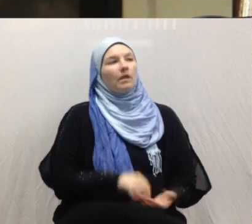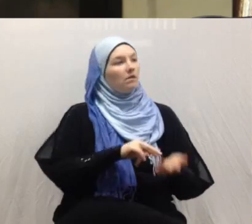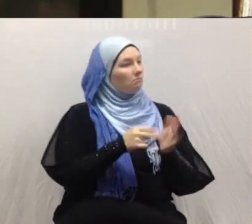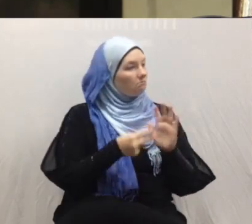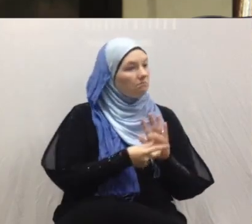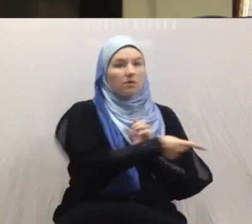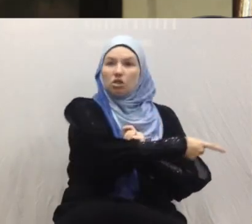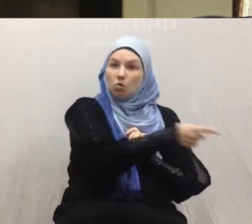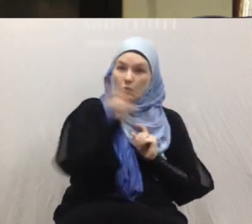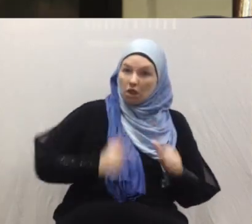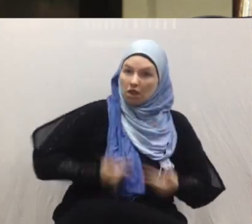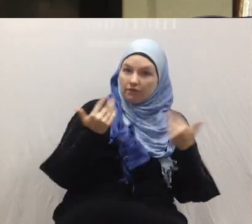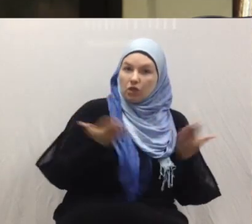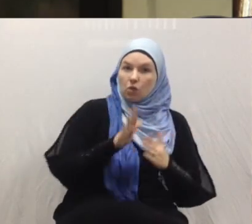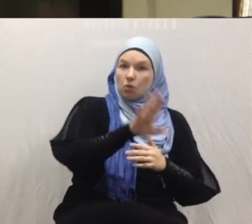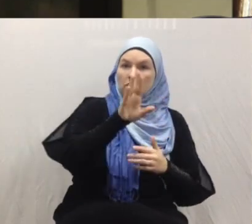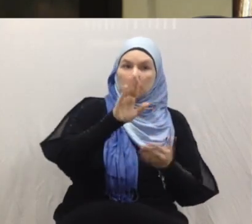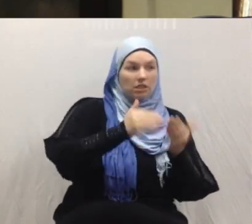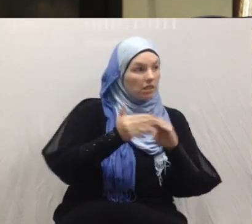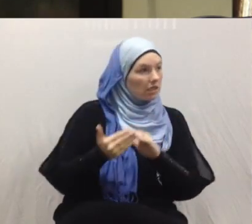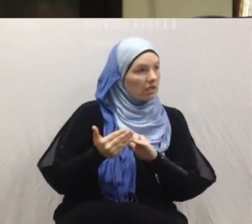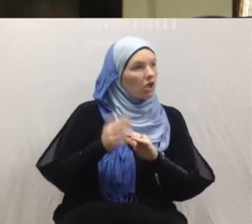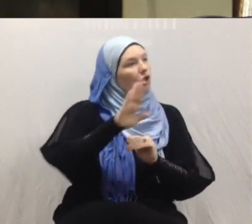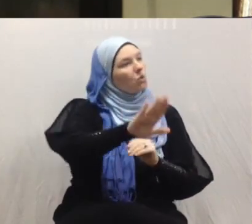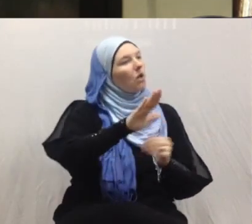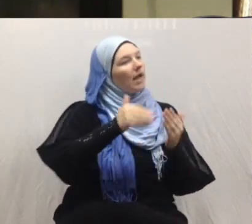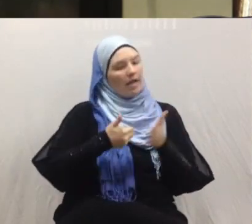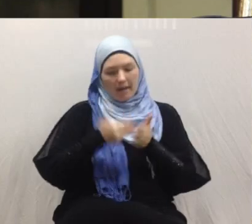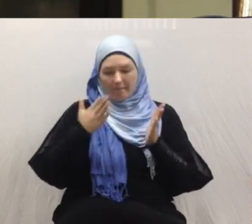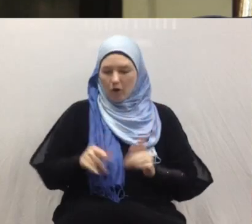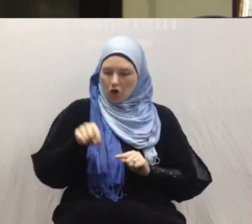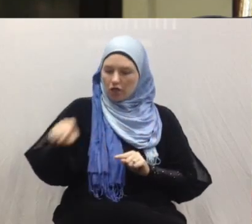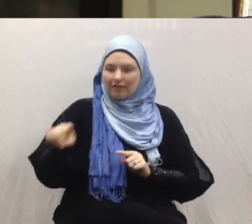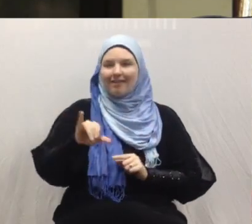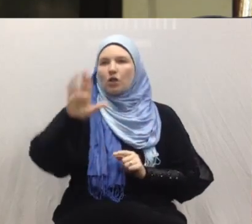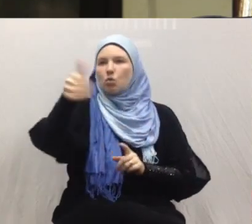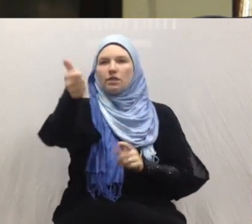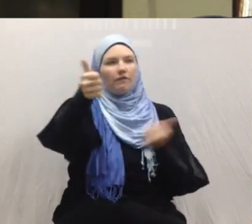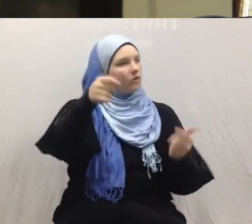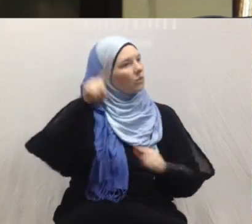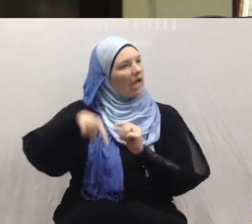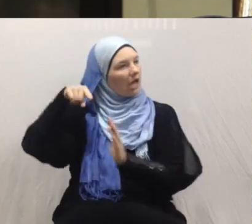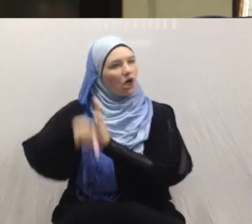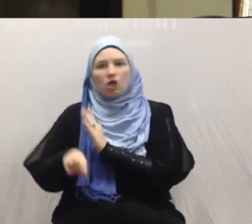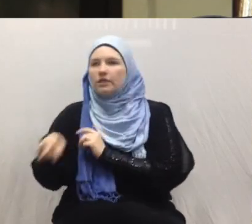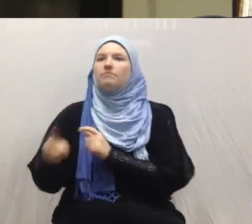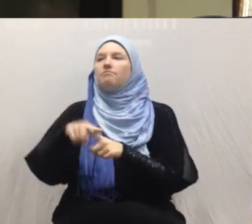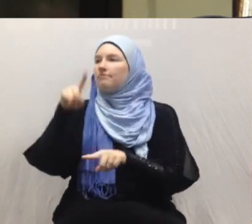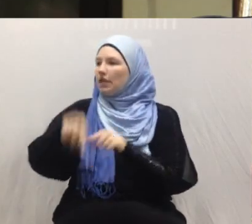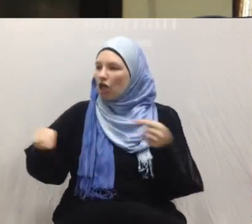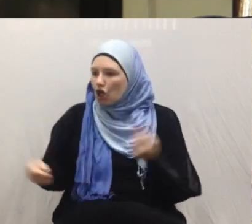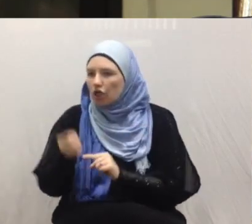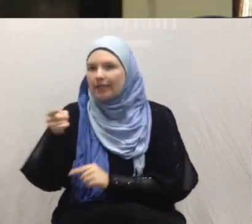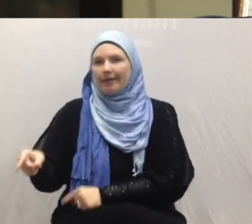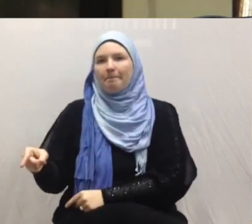crime. So your neighbor is like yourself. You can't hurt him, and you cannot commit any